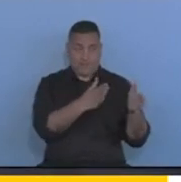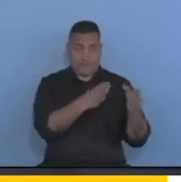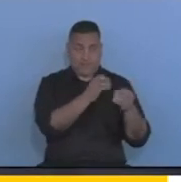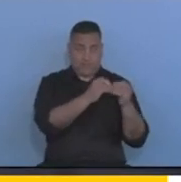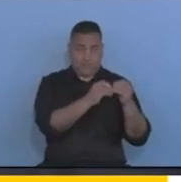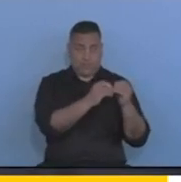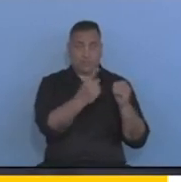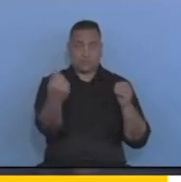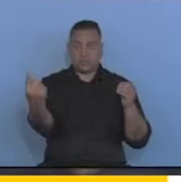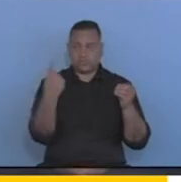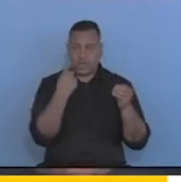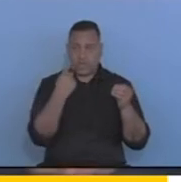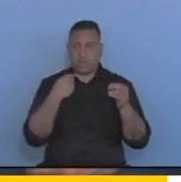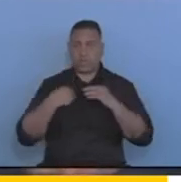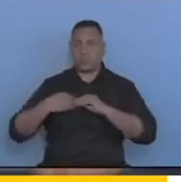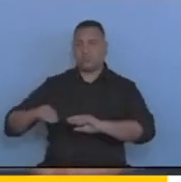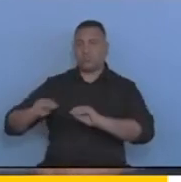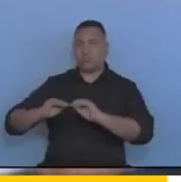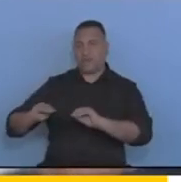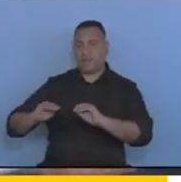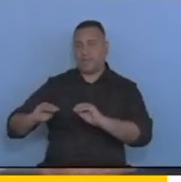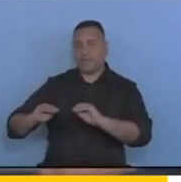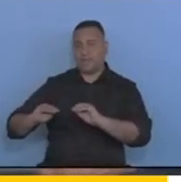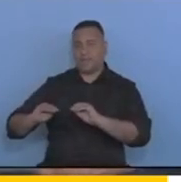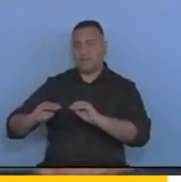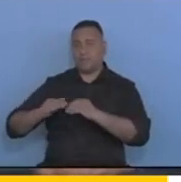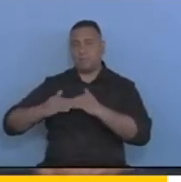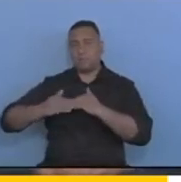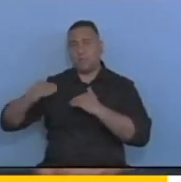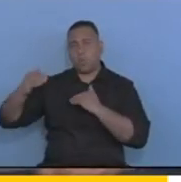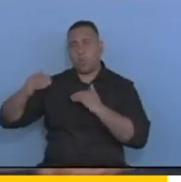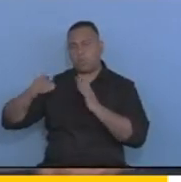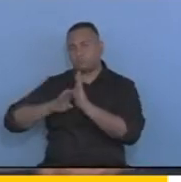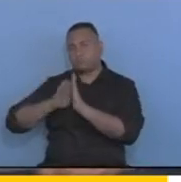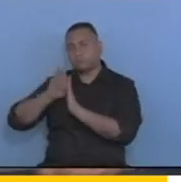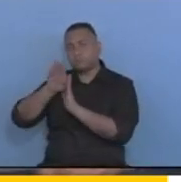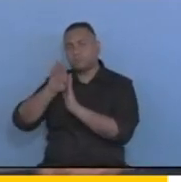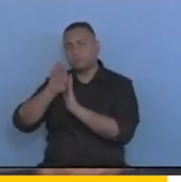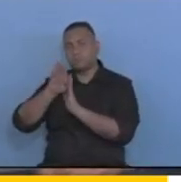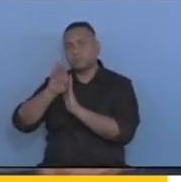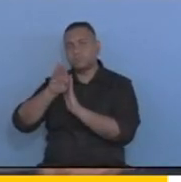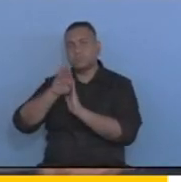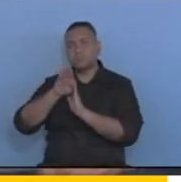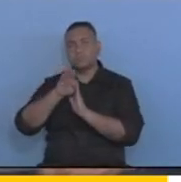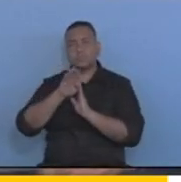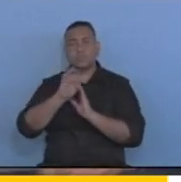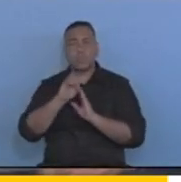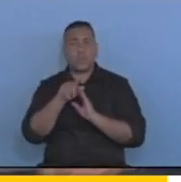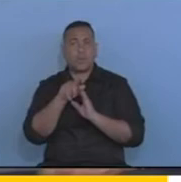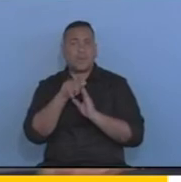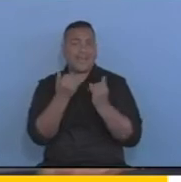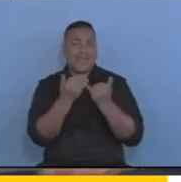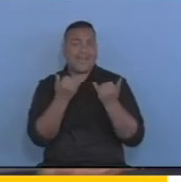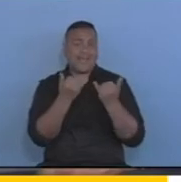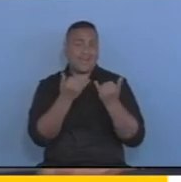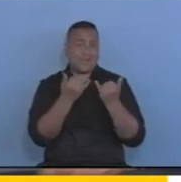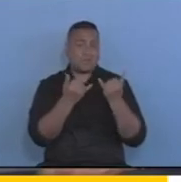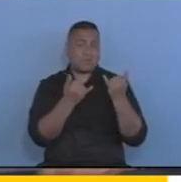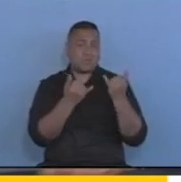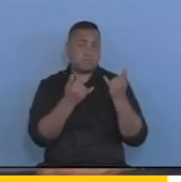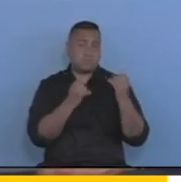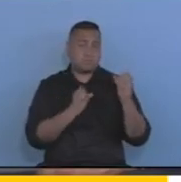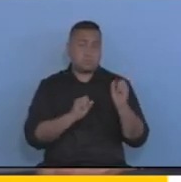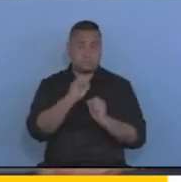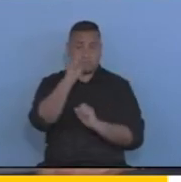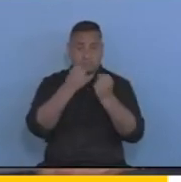wow. So now we get a bit more advanced. Okay. So in the motor control process is basically